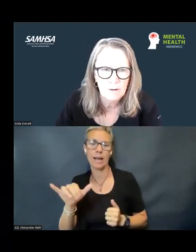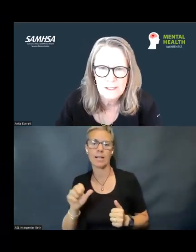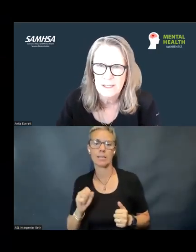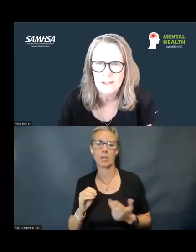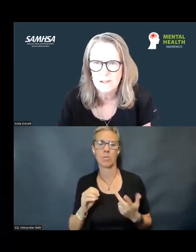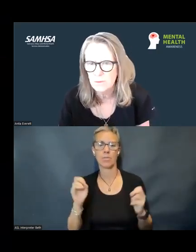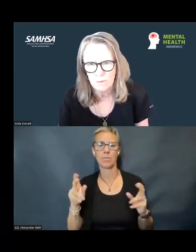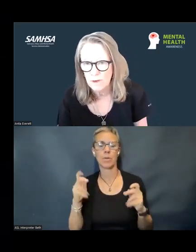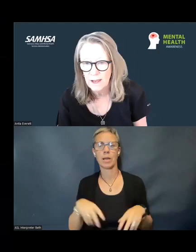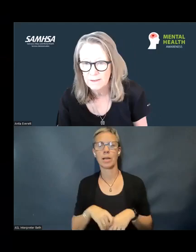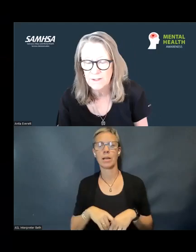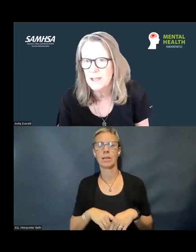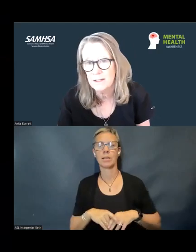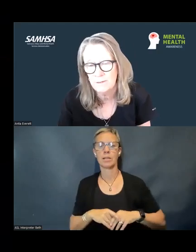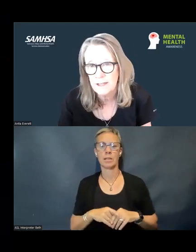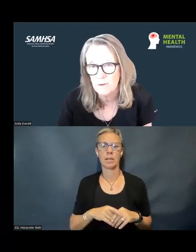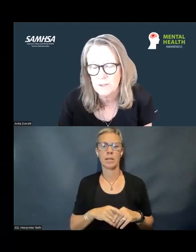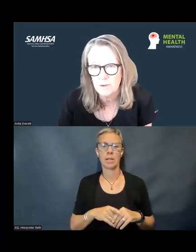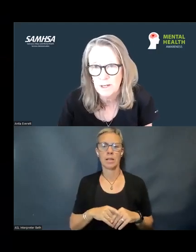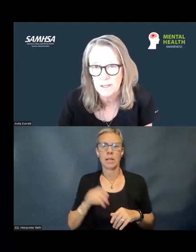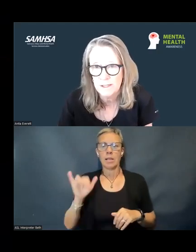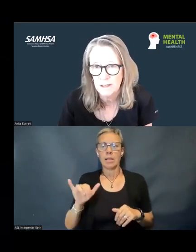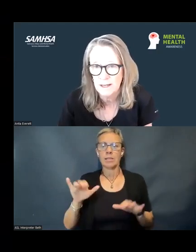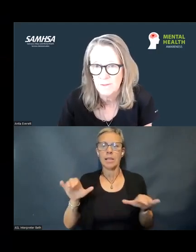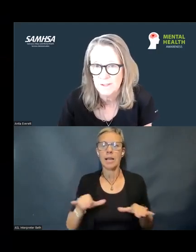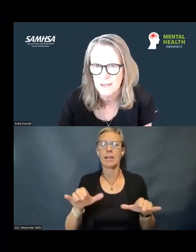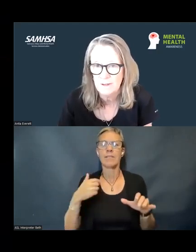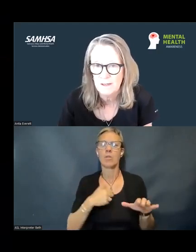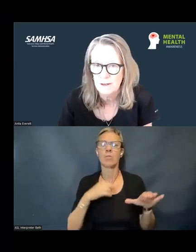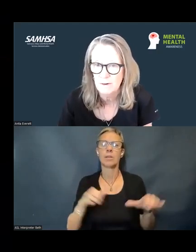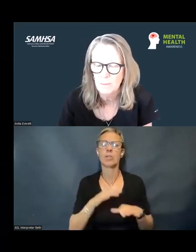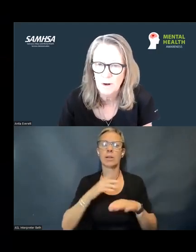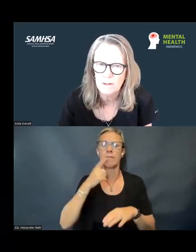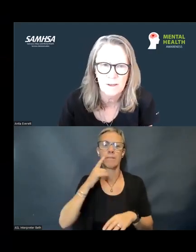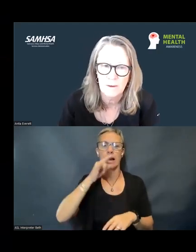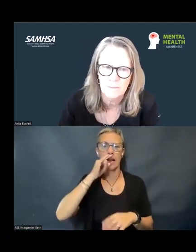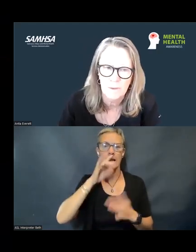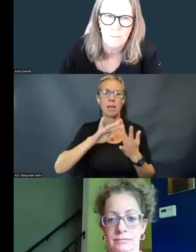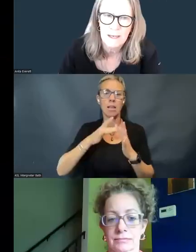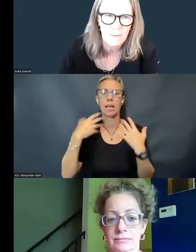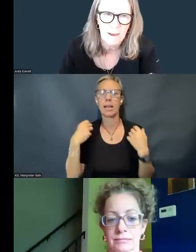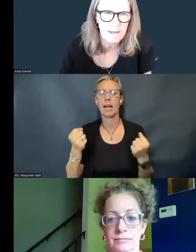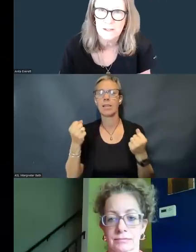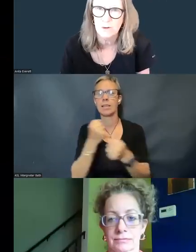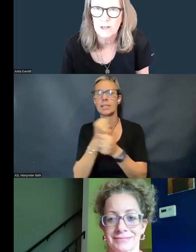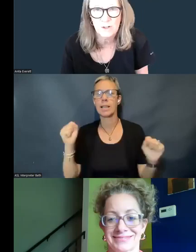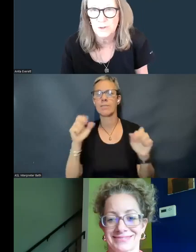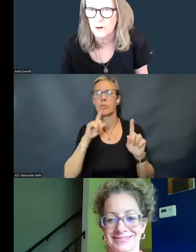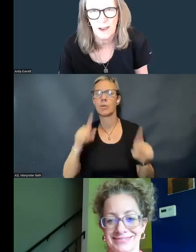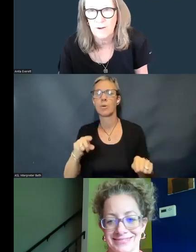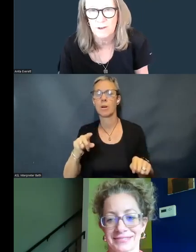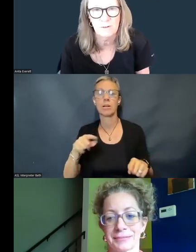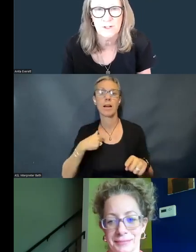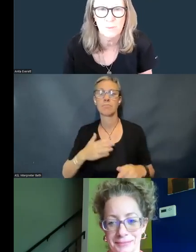Okay, so let's see. That's the activity that we've been doing on the Kids Online Health and Safety report. Megan, I'm happy to answer